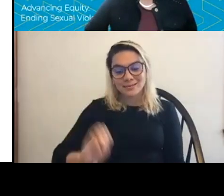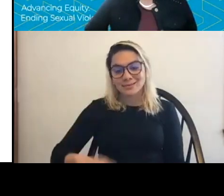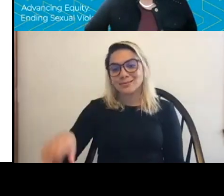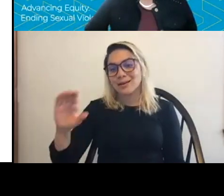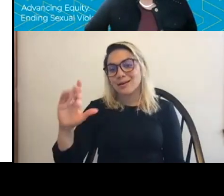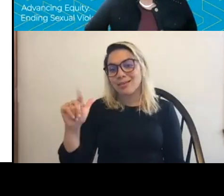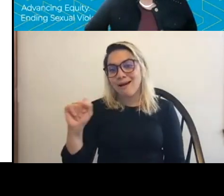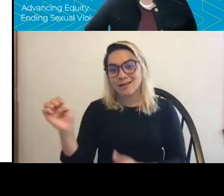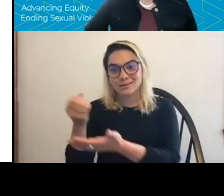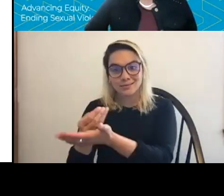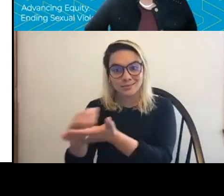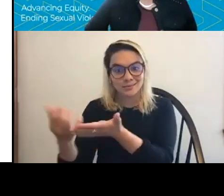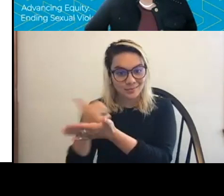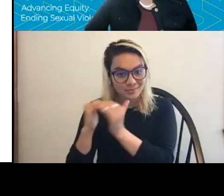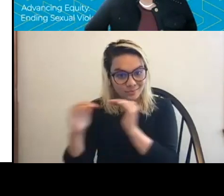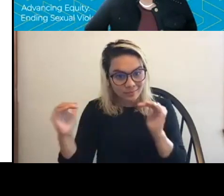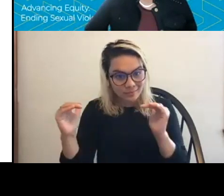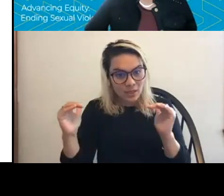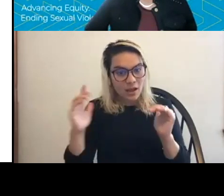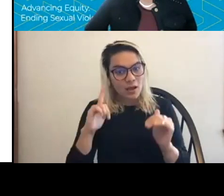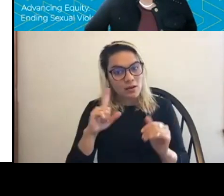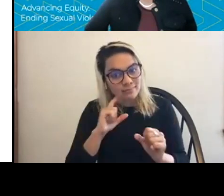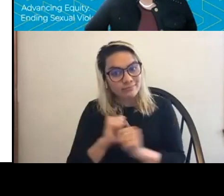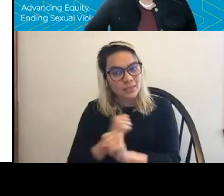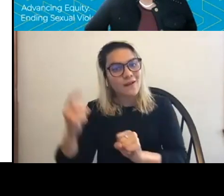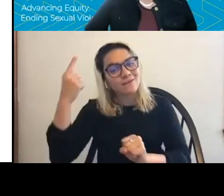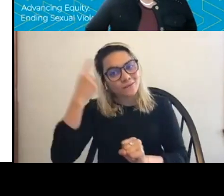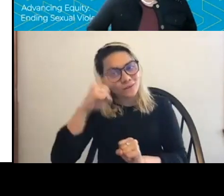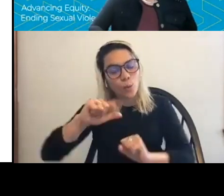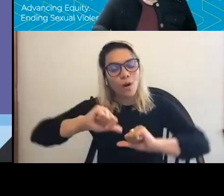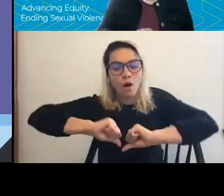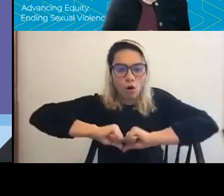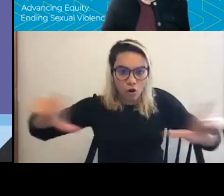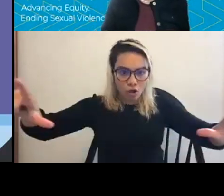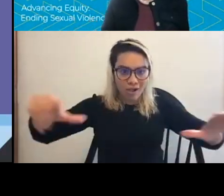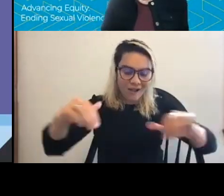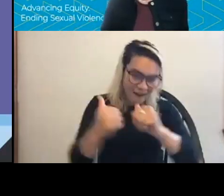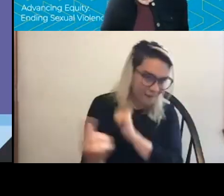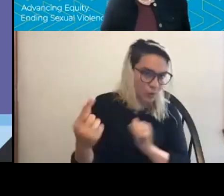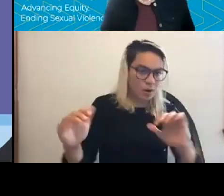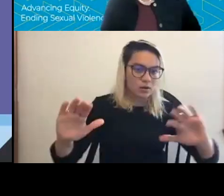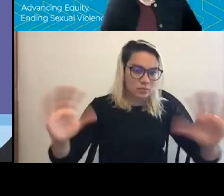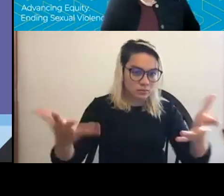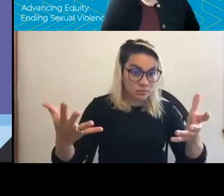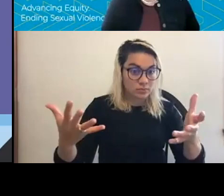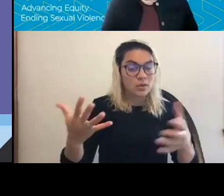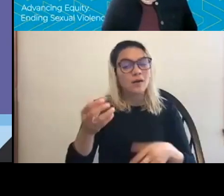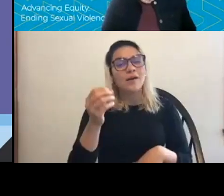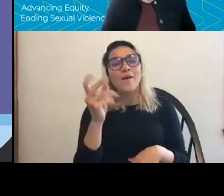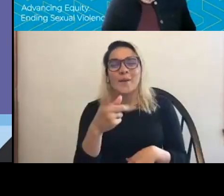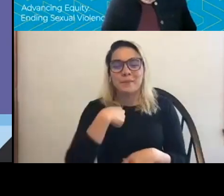All right, so now I talked about brownies, right? Let's dig a little deeper into this for a